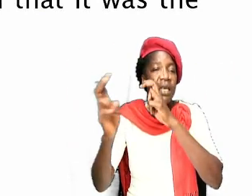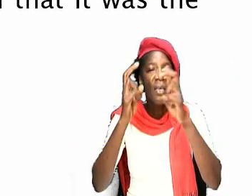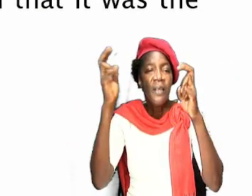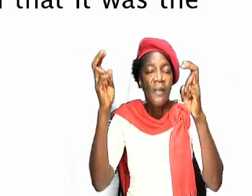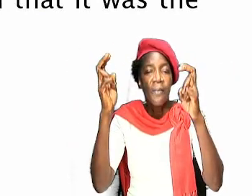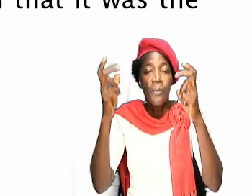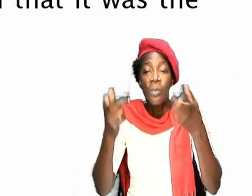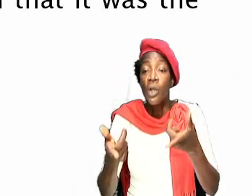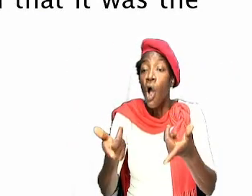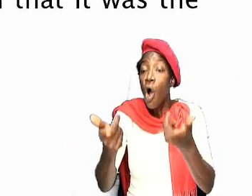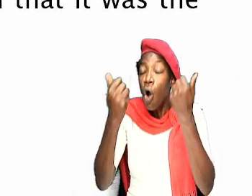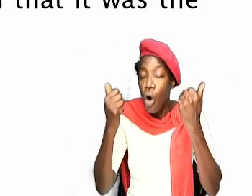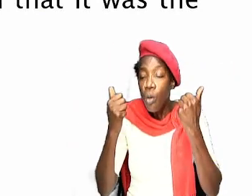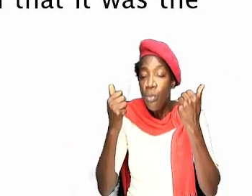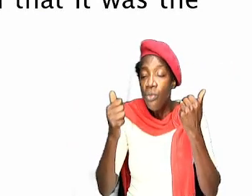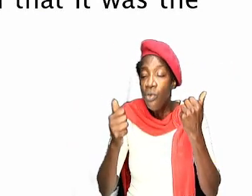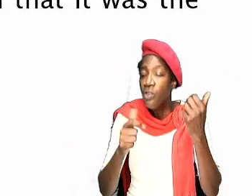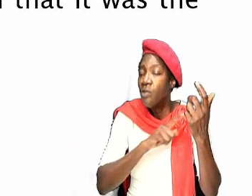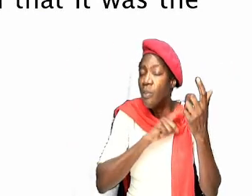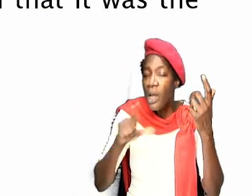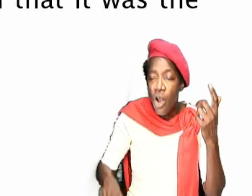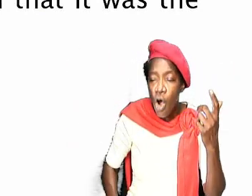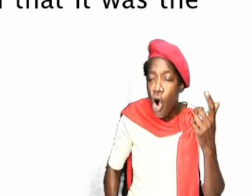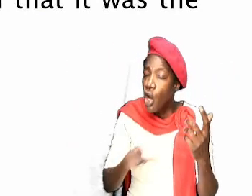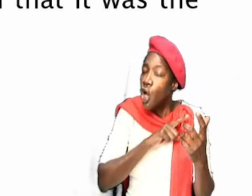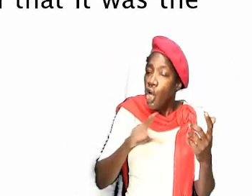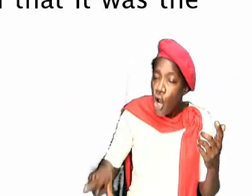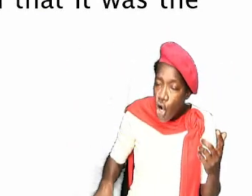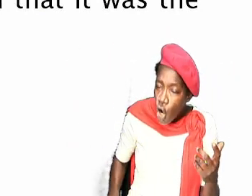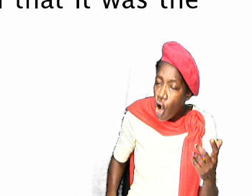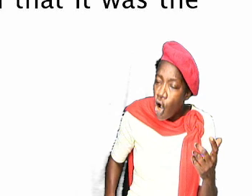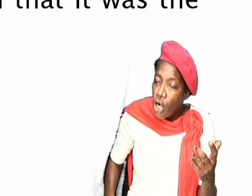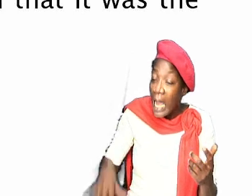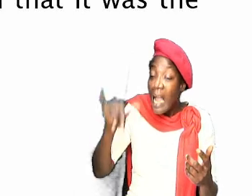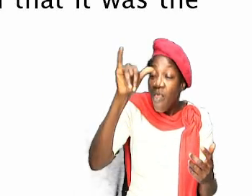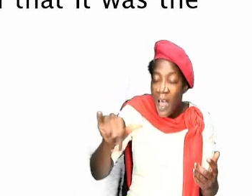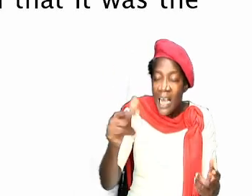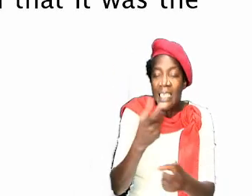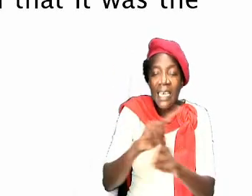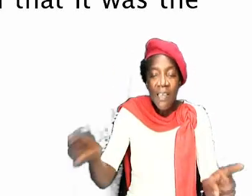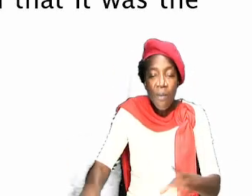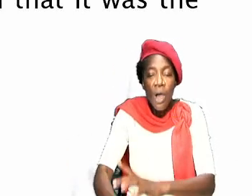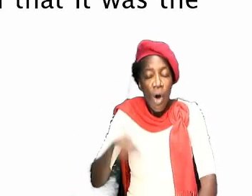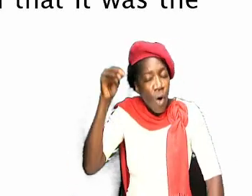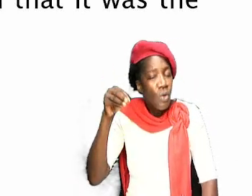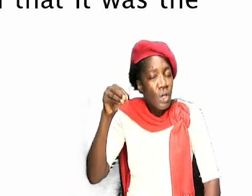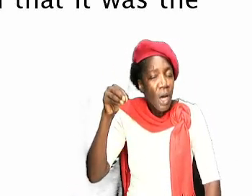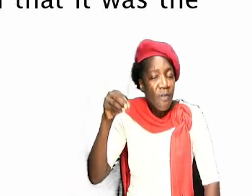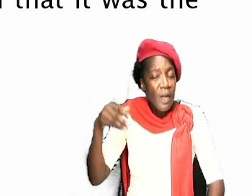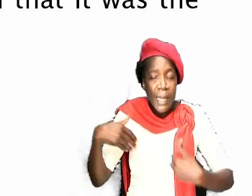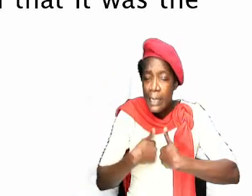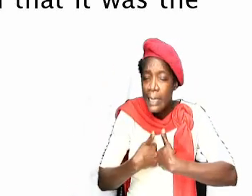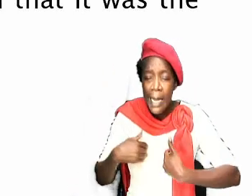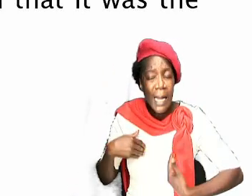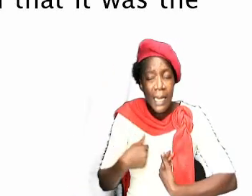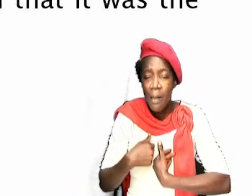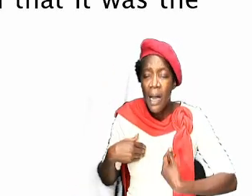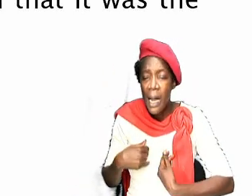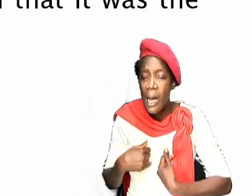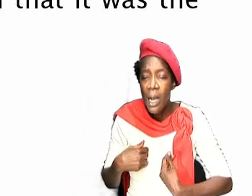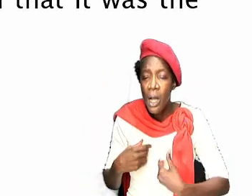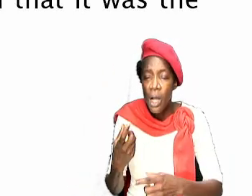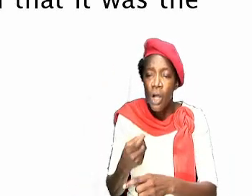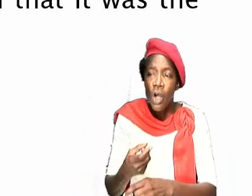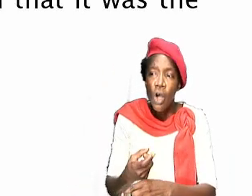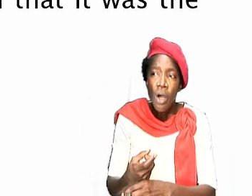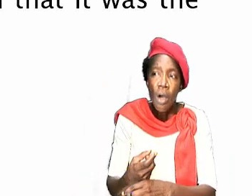comes from the Lord. He said, the Lord will deliver me, the Lord that deliver me out of the paw of the lion and the bear will deliver me out of the